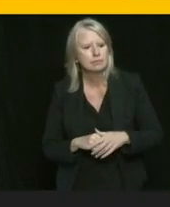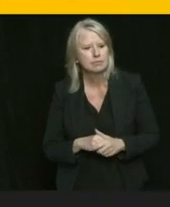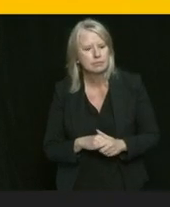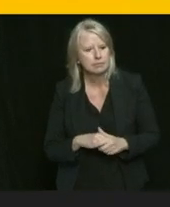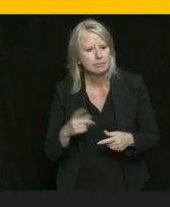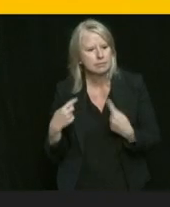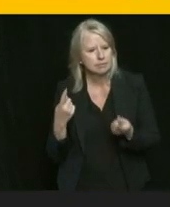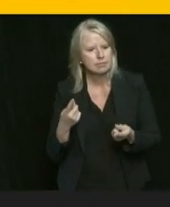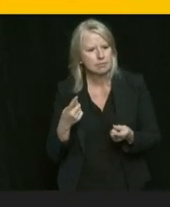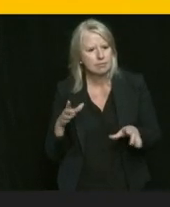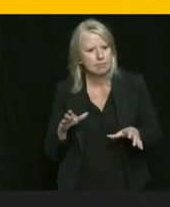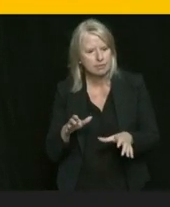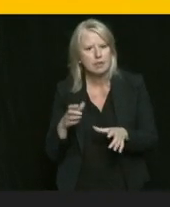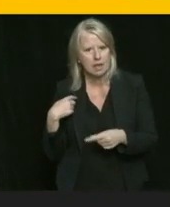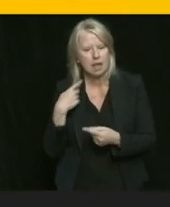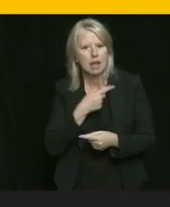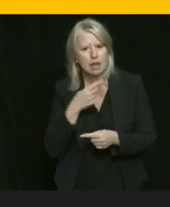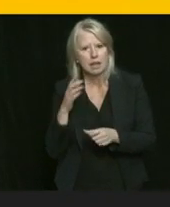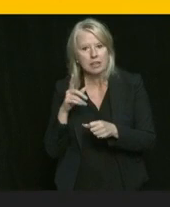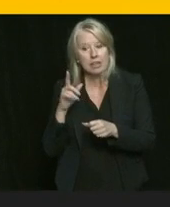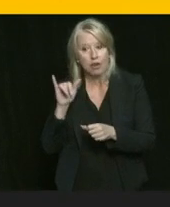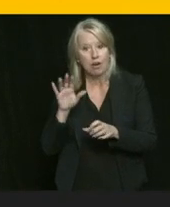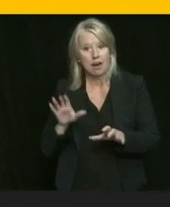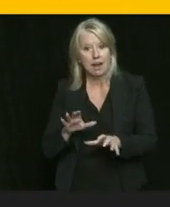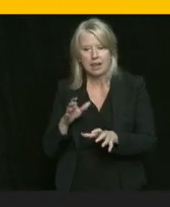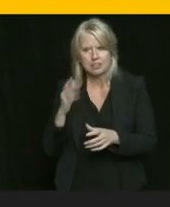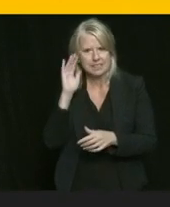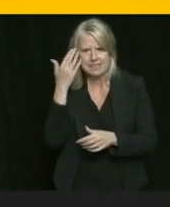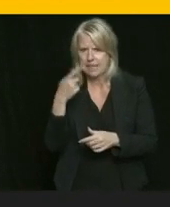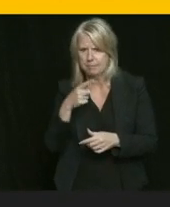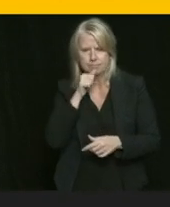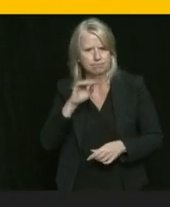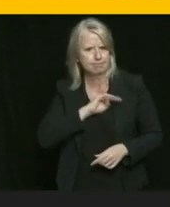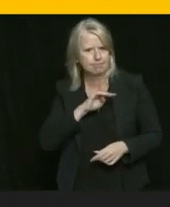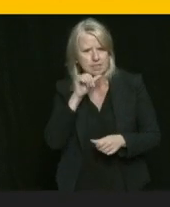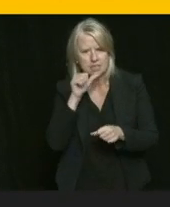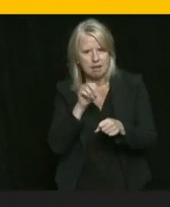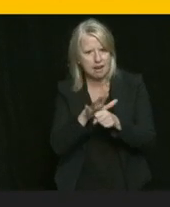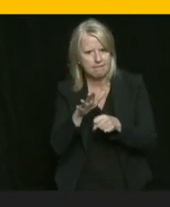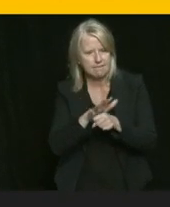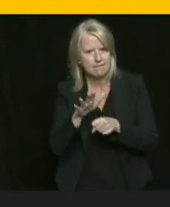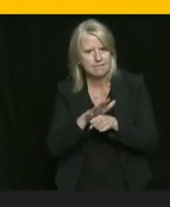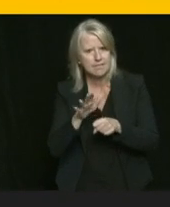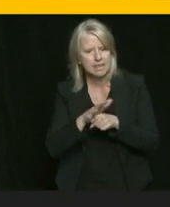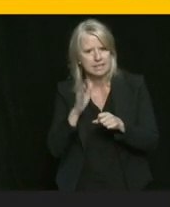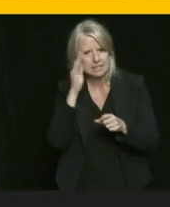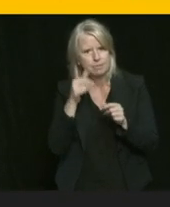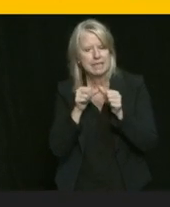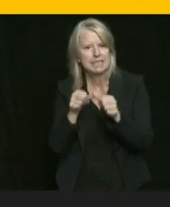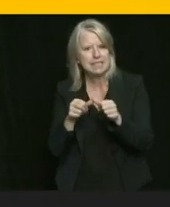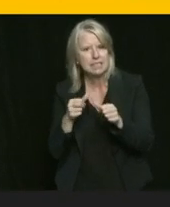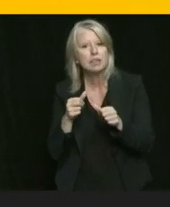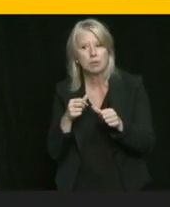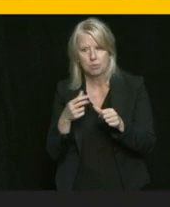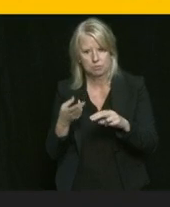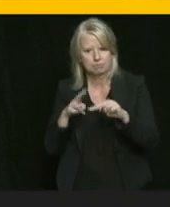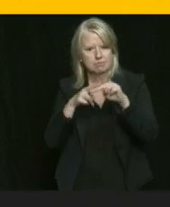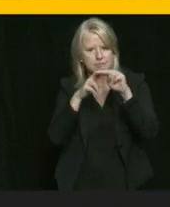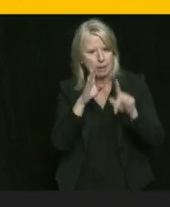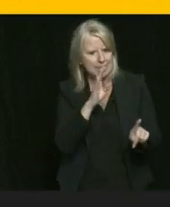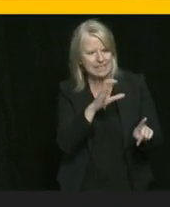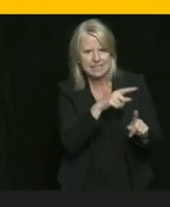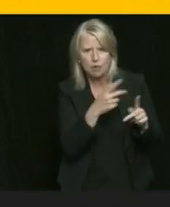Evidently, the actions your government has taken haven't been enough. I mean, deaths are continuing to increase. Just last month in British Columbia, it's been one of the